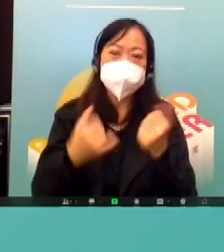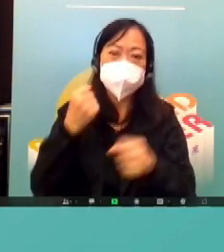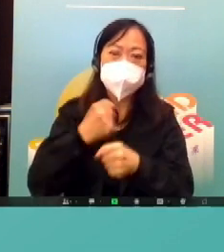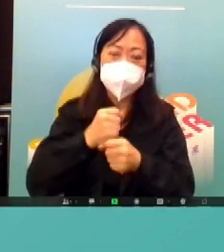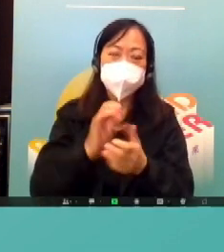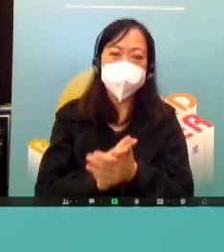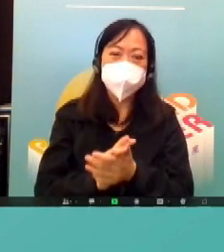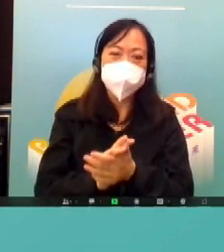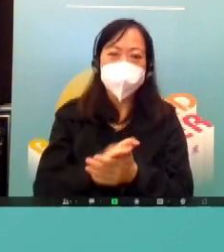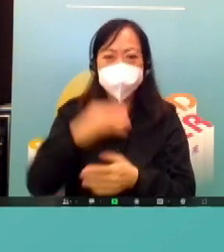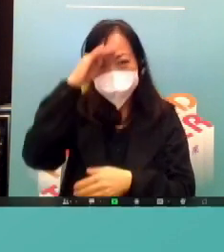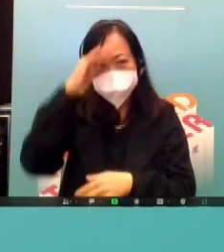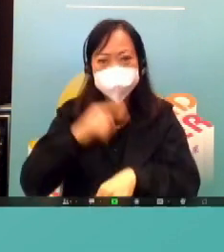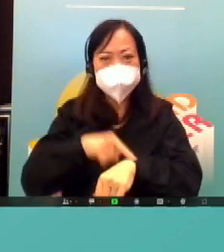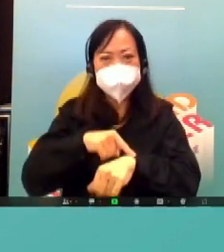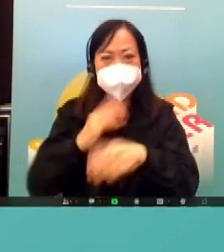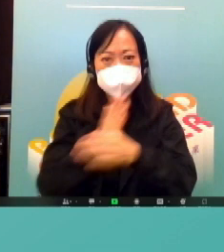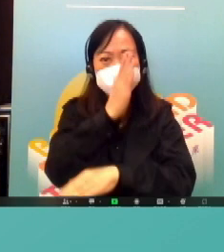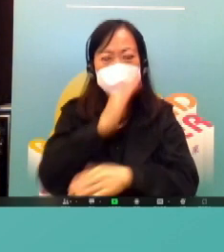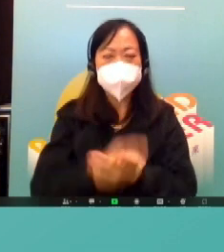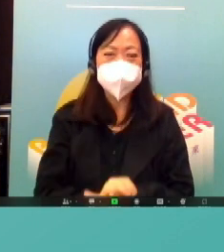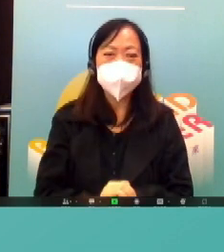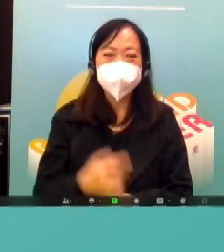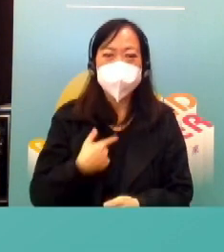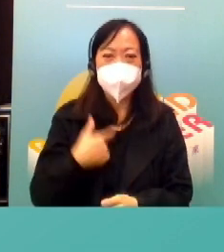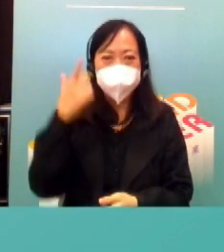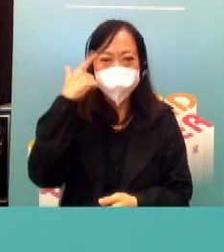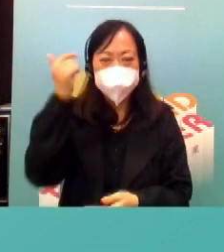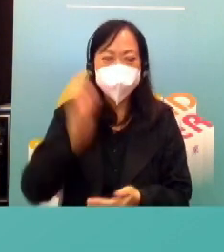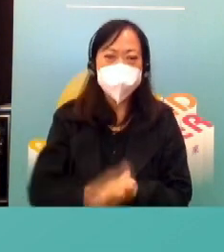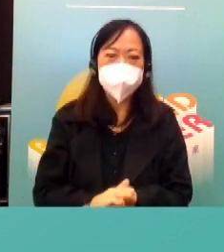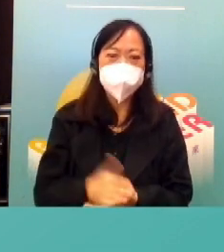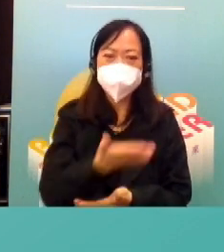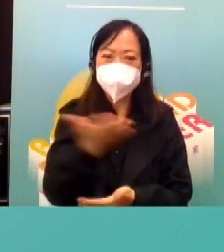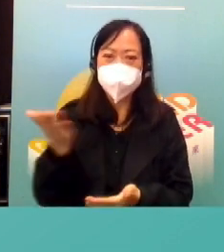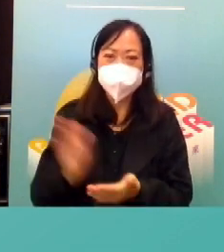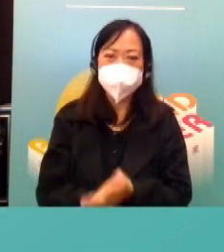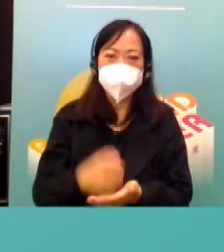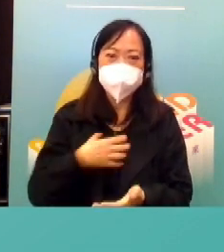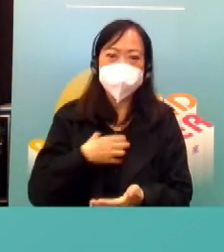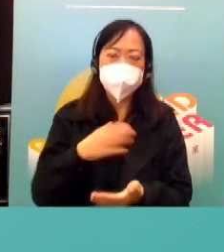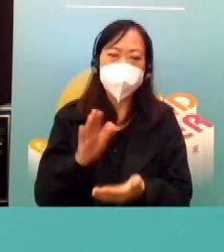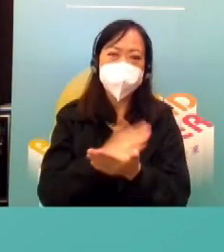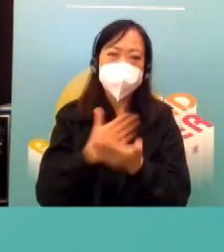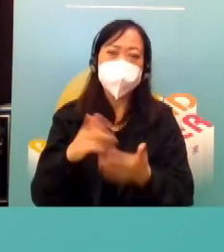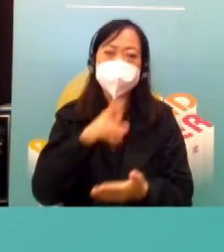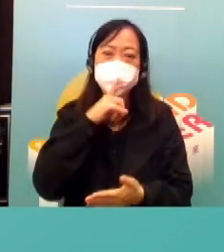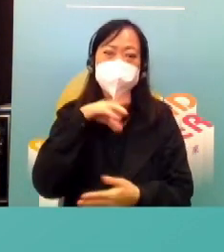hope you will find this presentation useful and look forward to the sharing